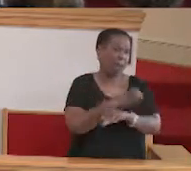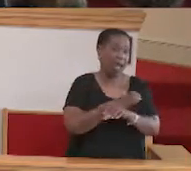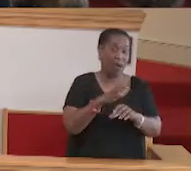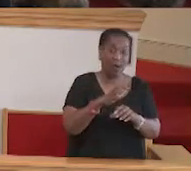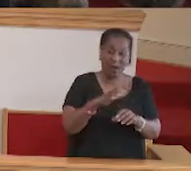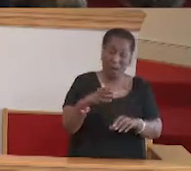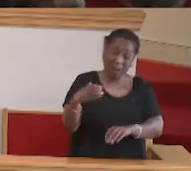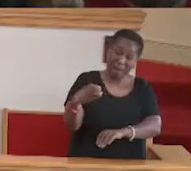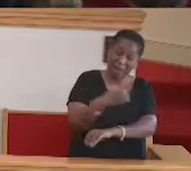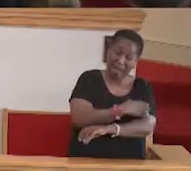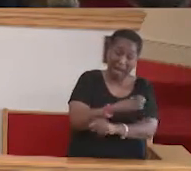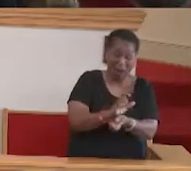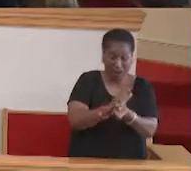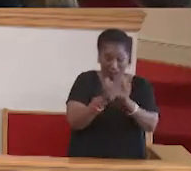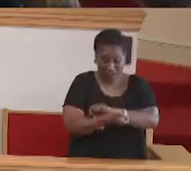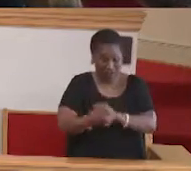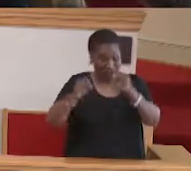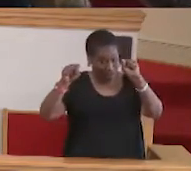transformative power,